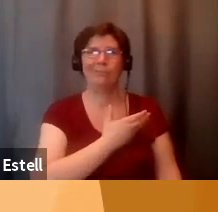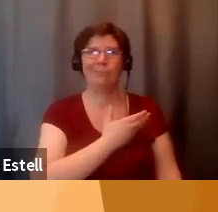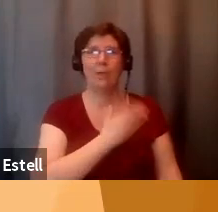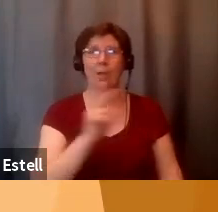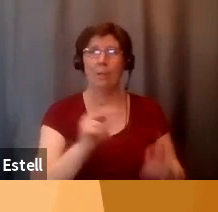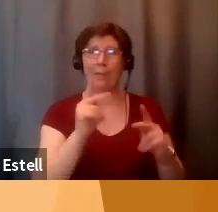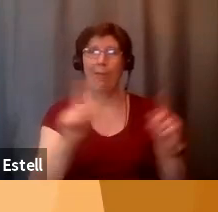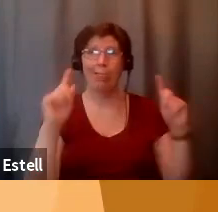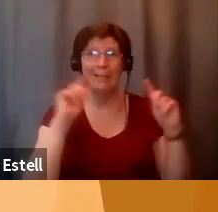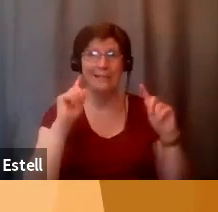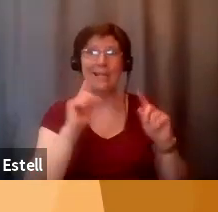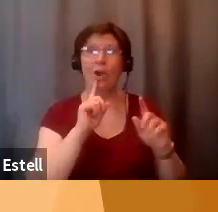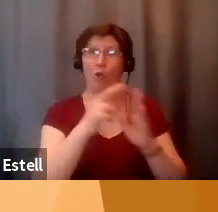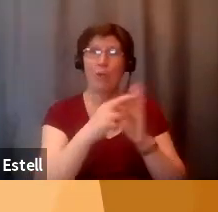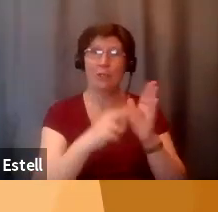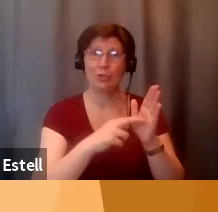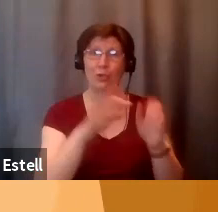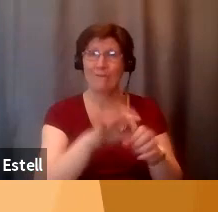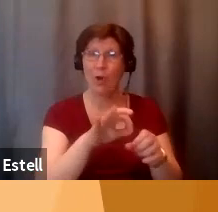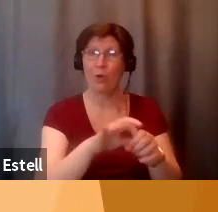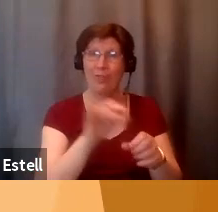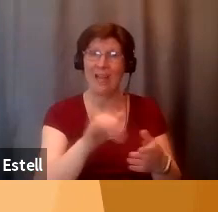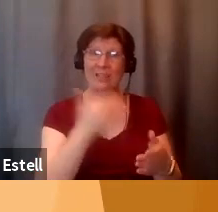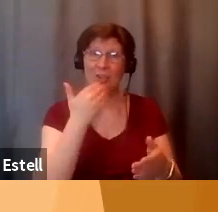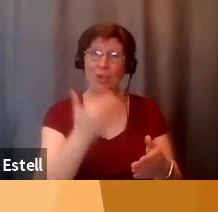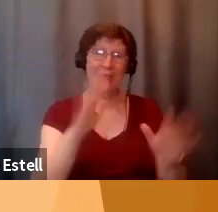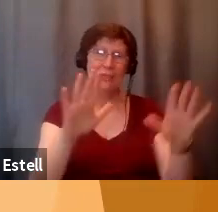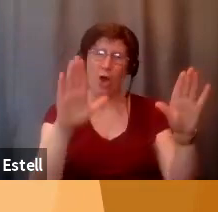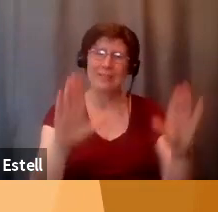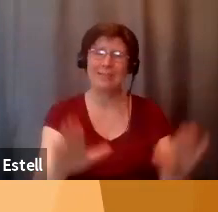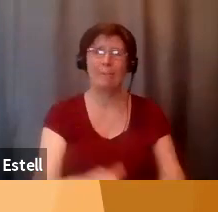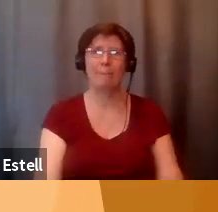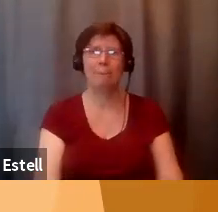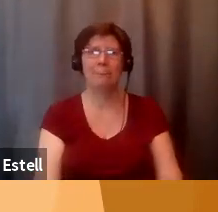people listening are registered to vote. That's awesome.